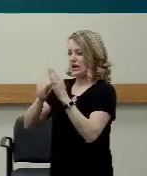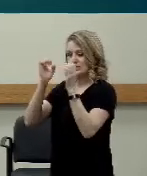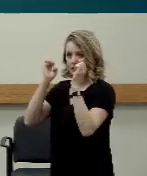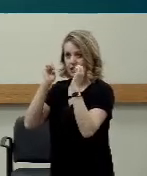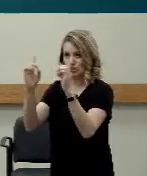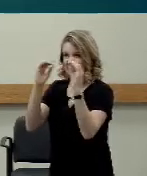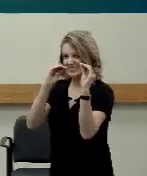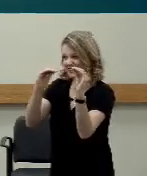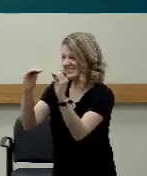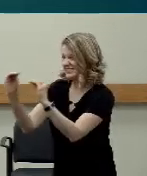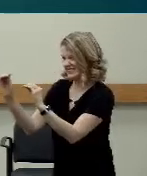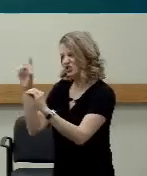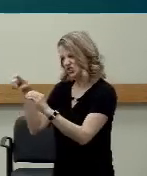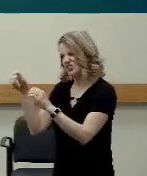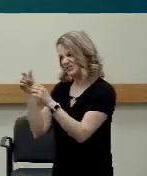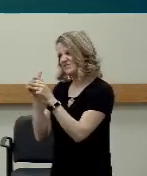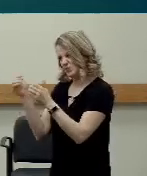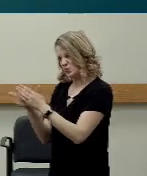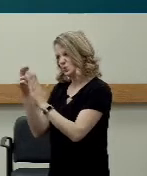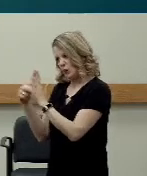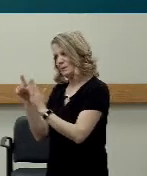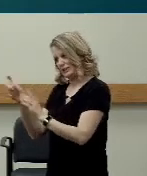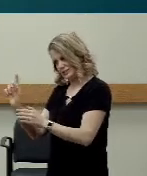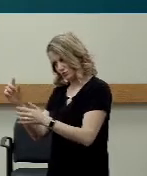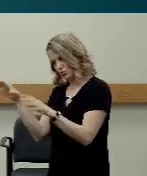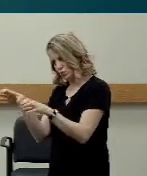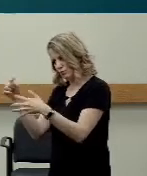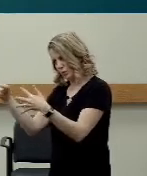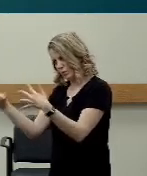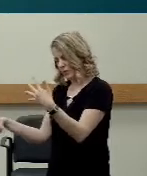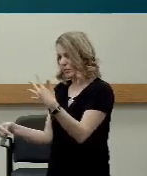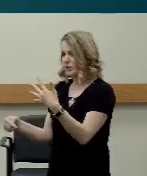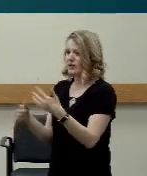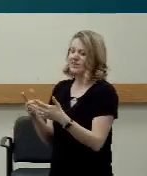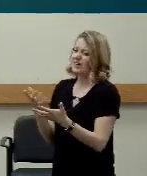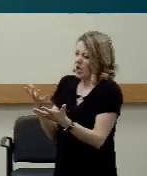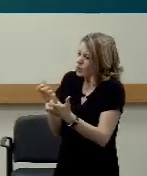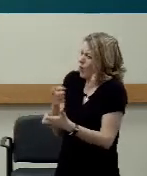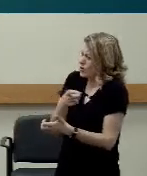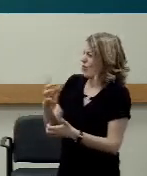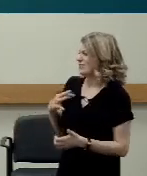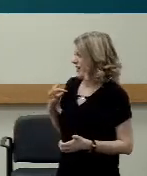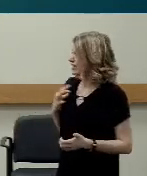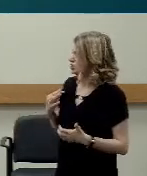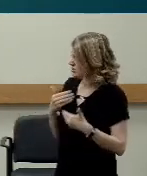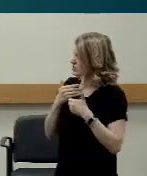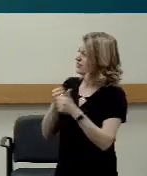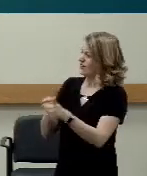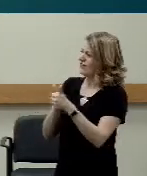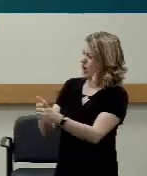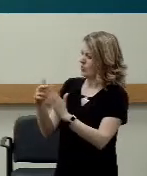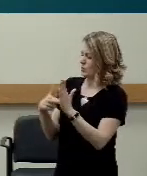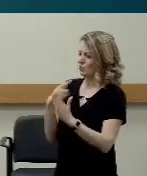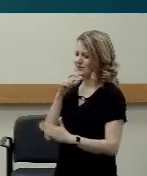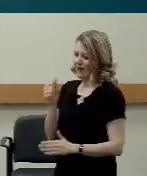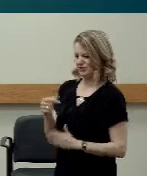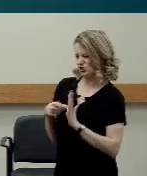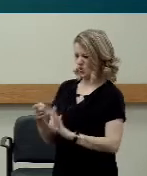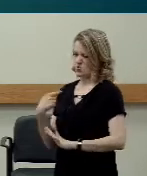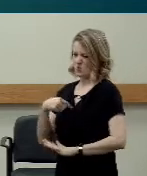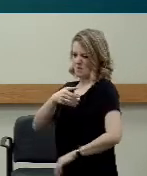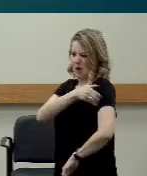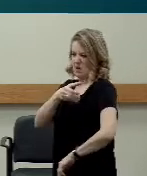education and also voluntary compliance. We're not looking to flex our muscle here and get anyone in